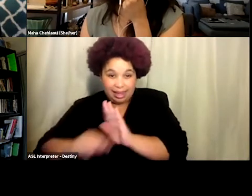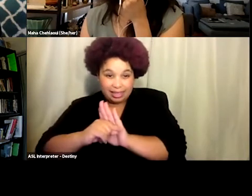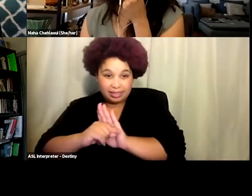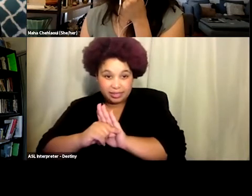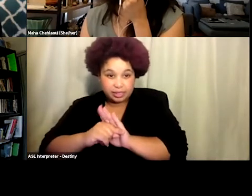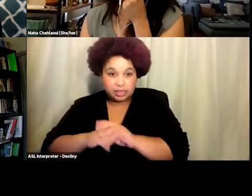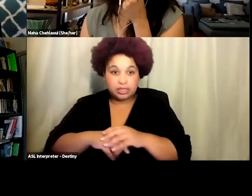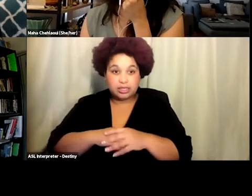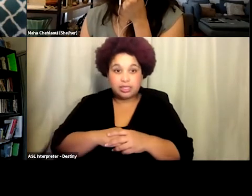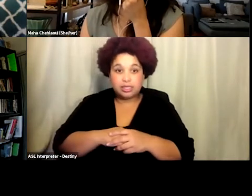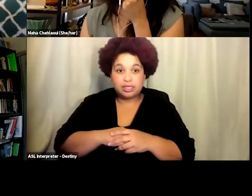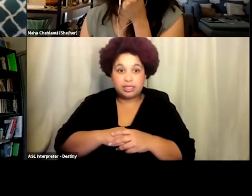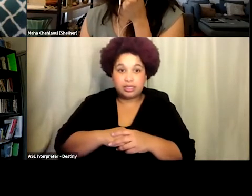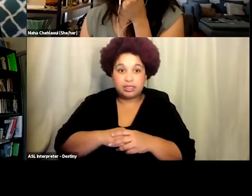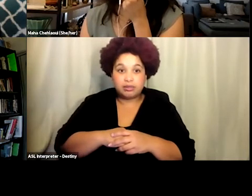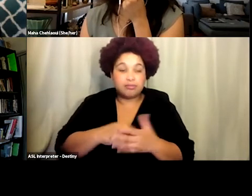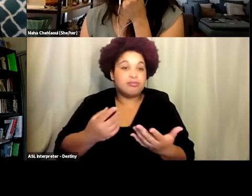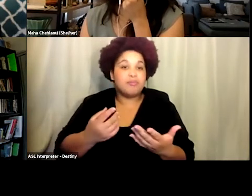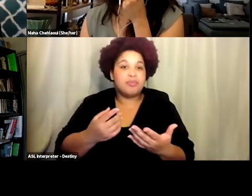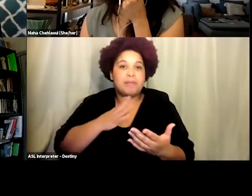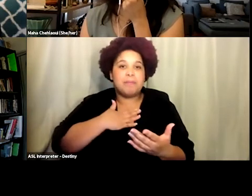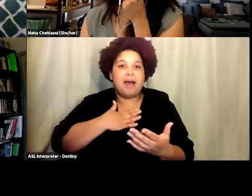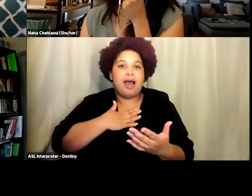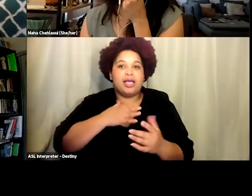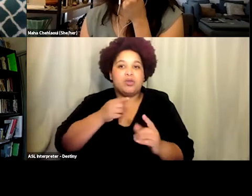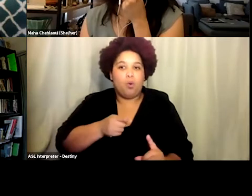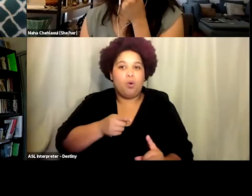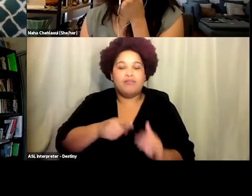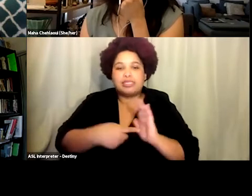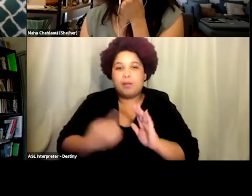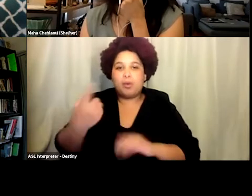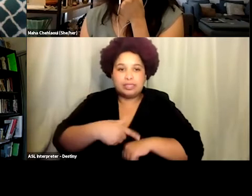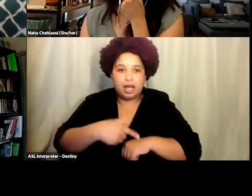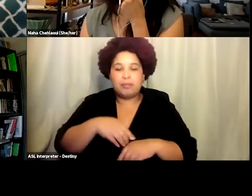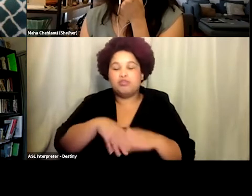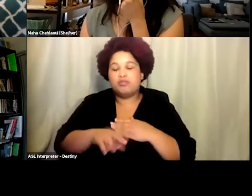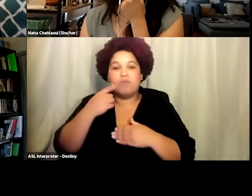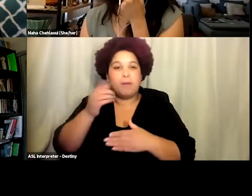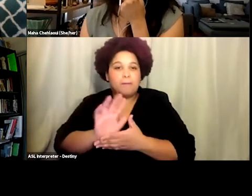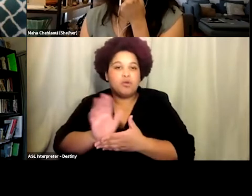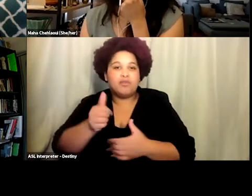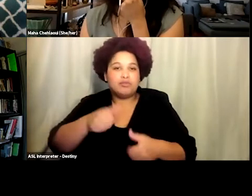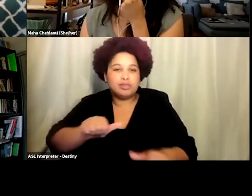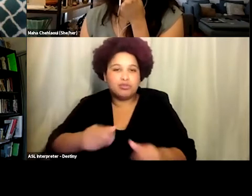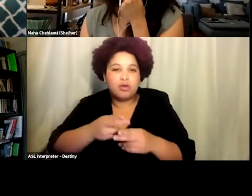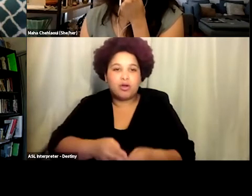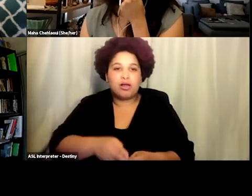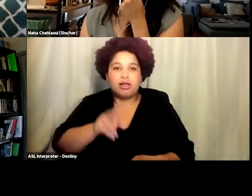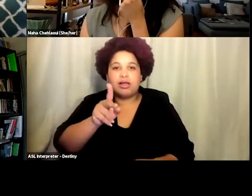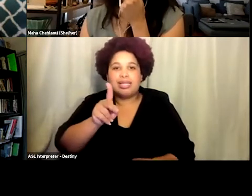if like, then that's my baseline. Like, I remember one time going in for this film, auditioning for this film called